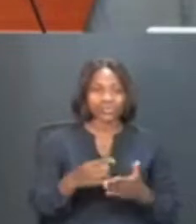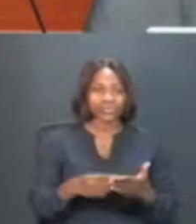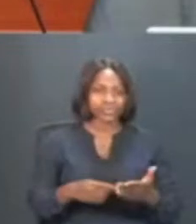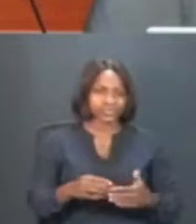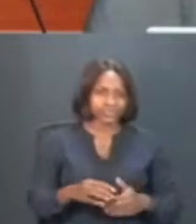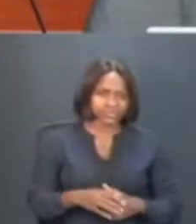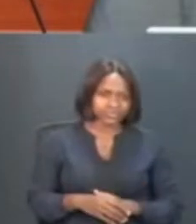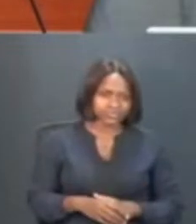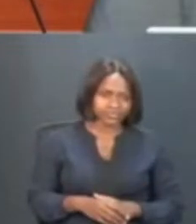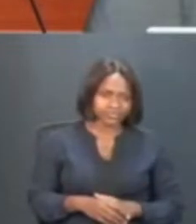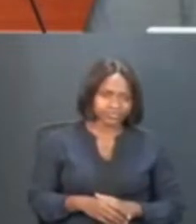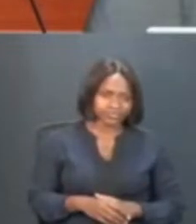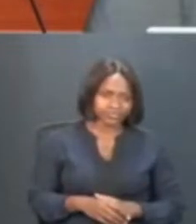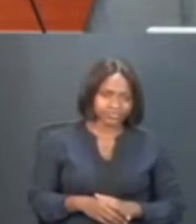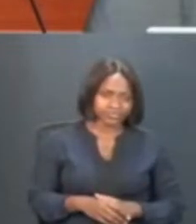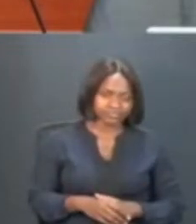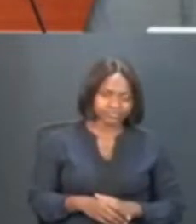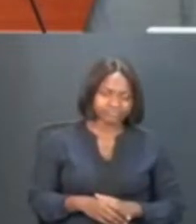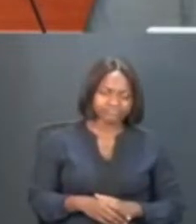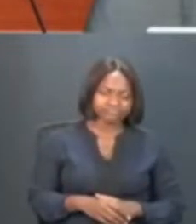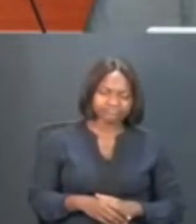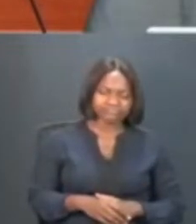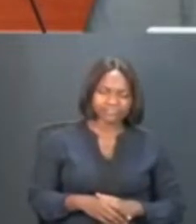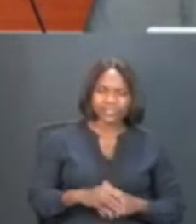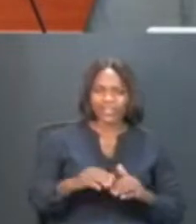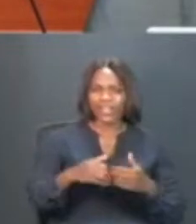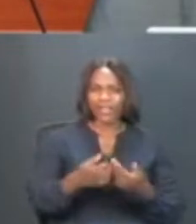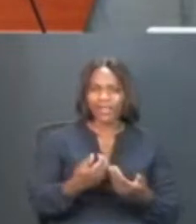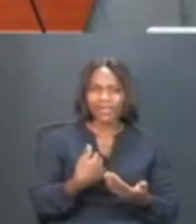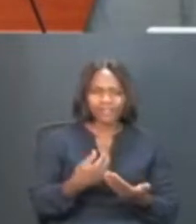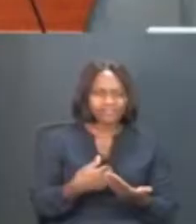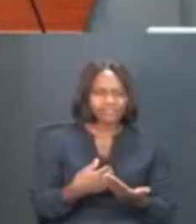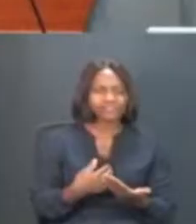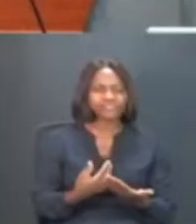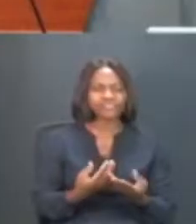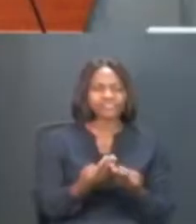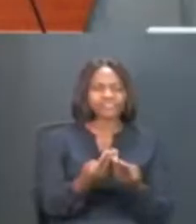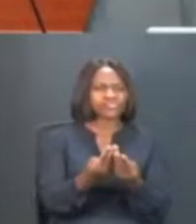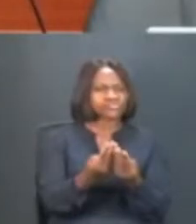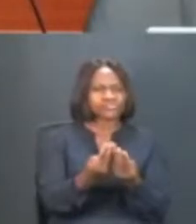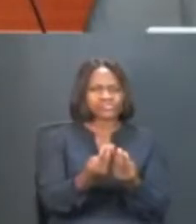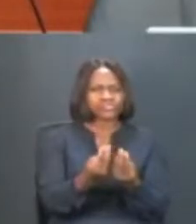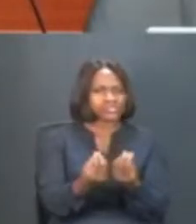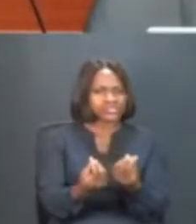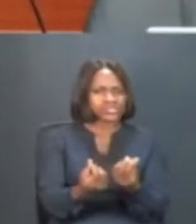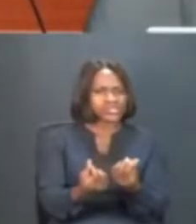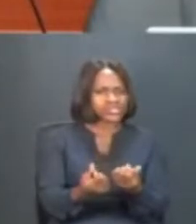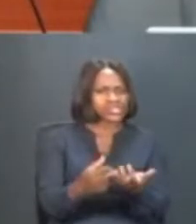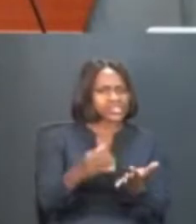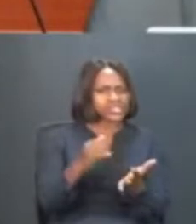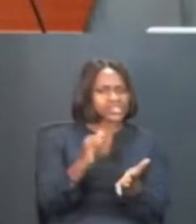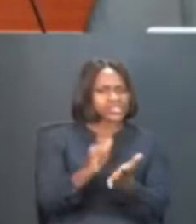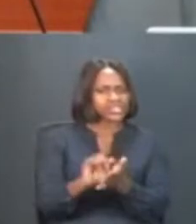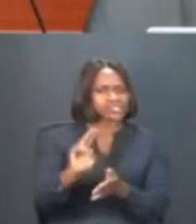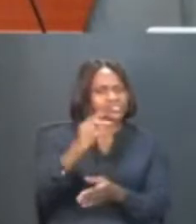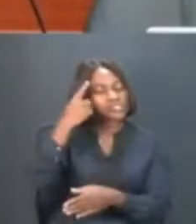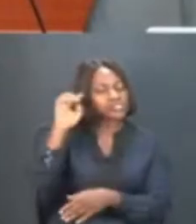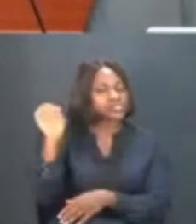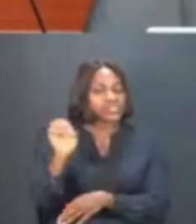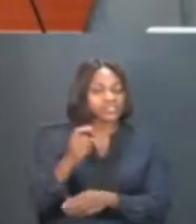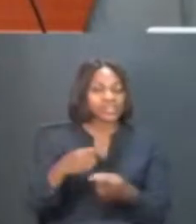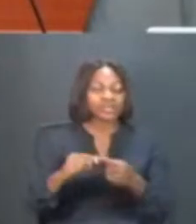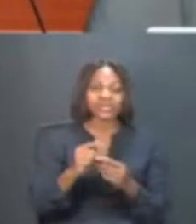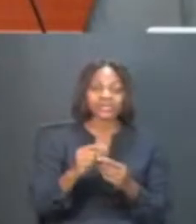find a lasting solution to this particular disease? Because the devastation